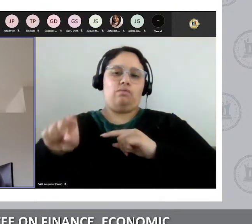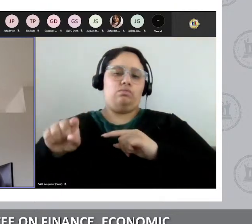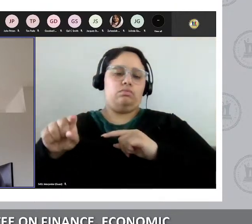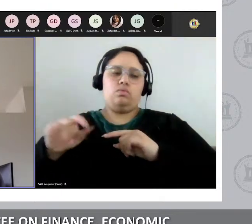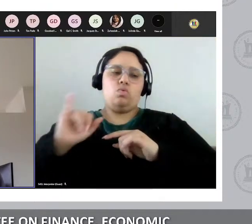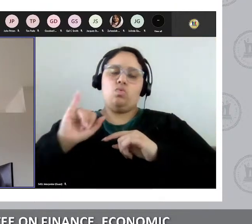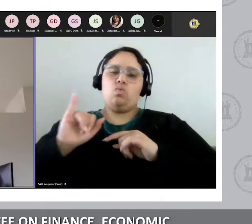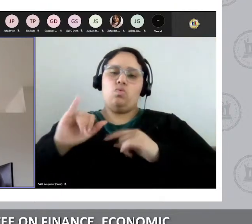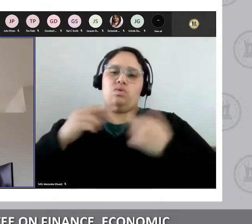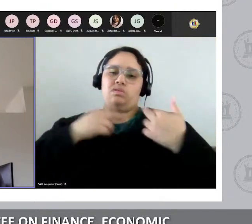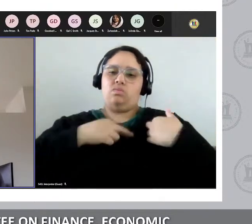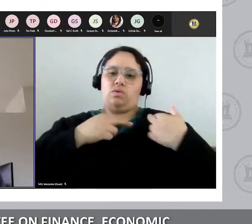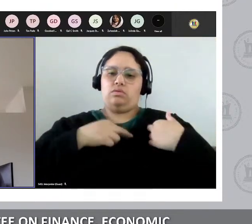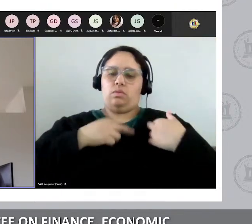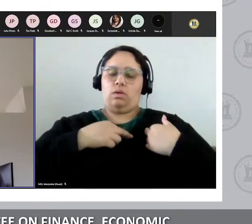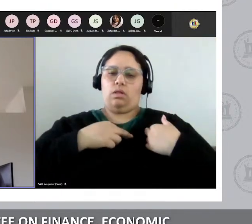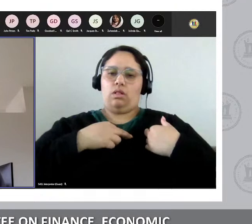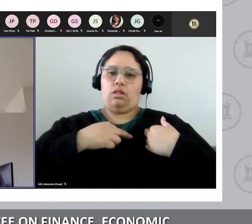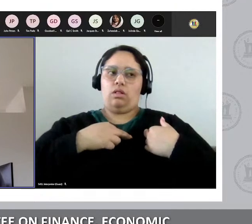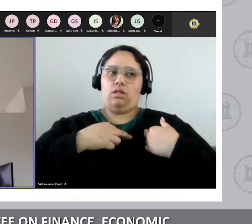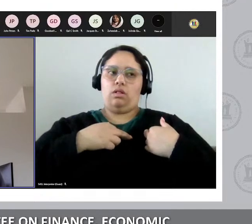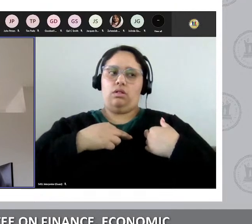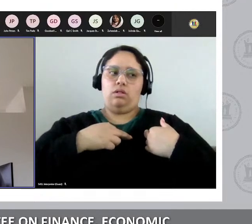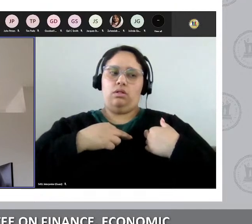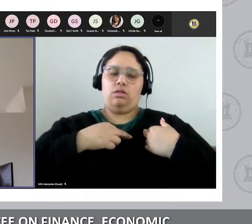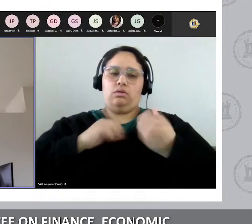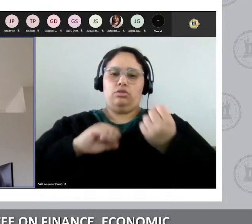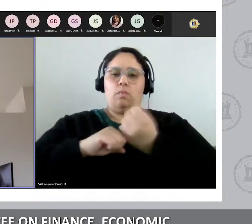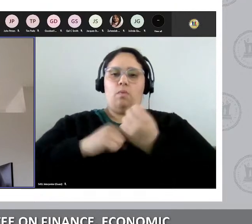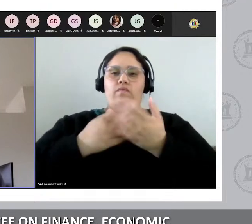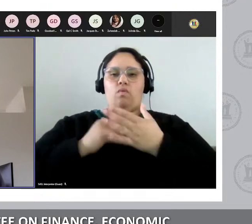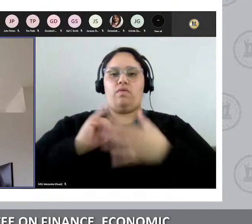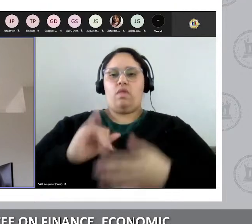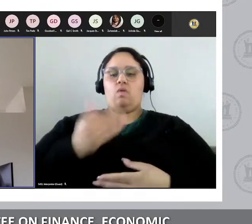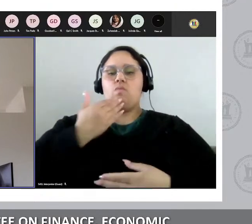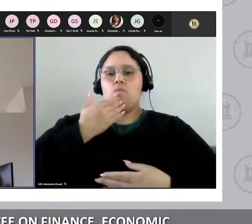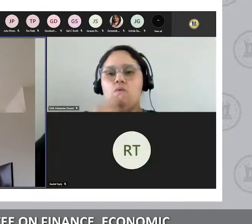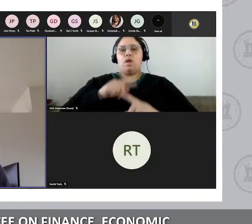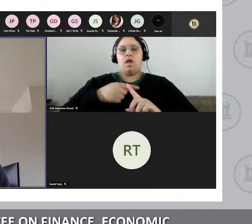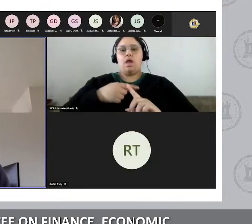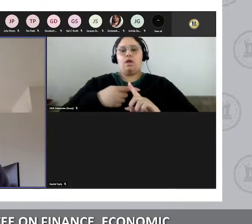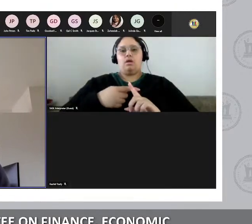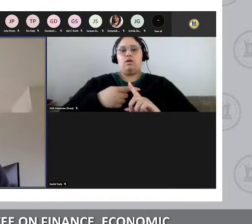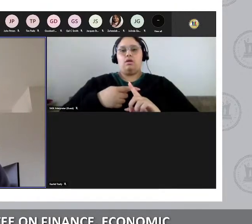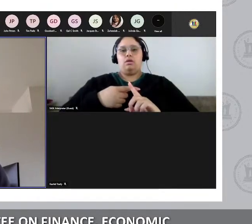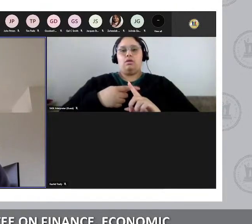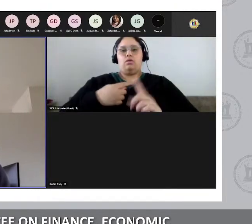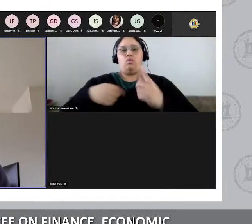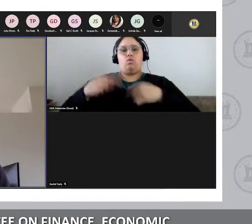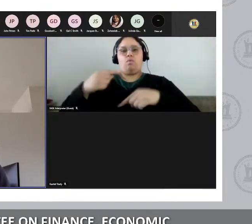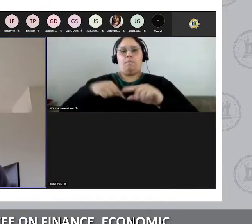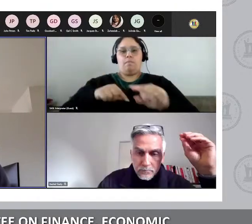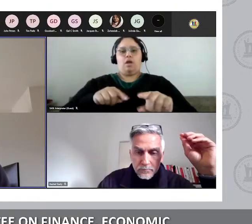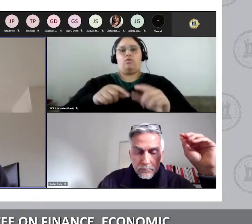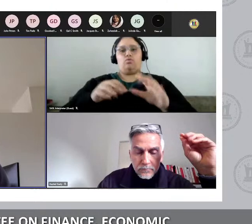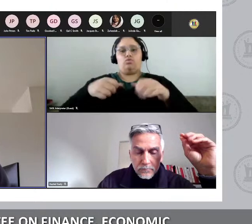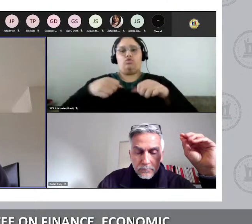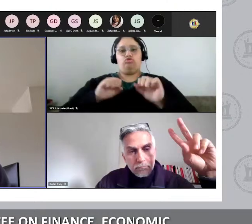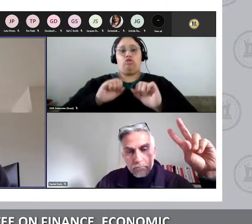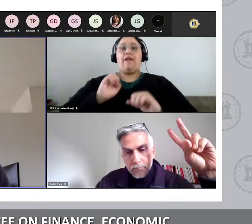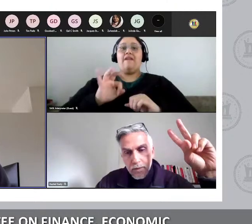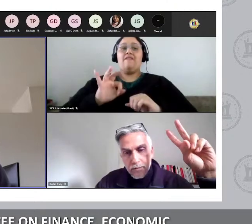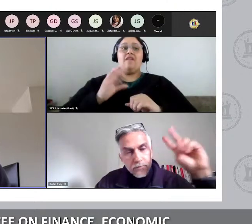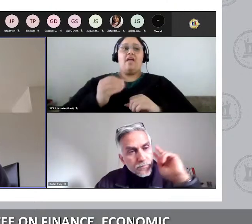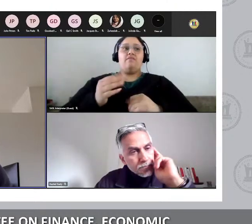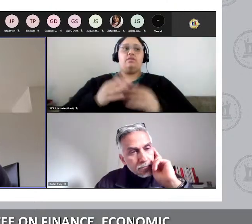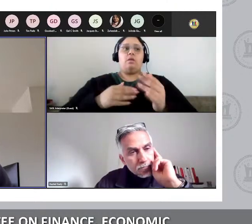find out who the responsible support for that is, and then maybe circle back to the chair, unless there's